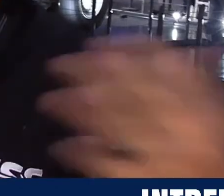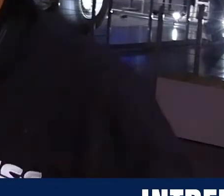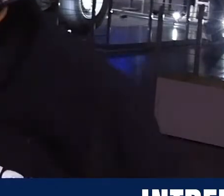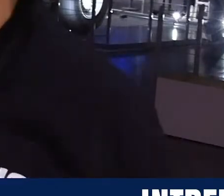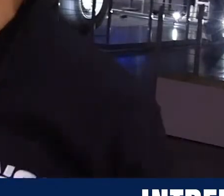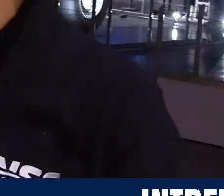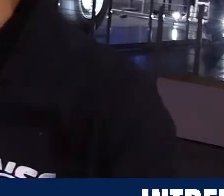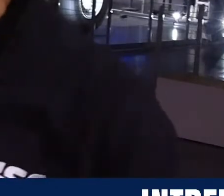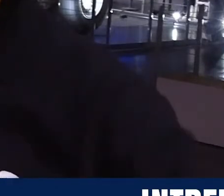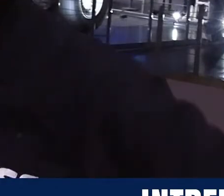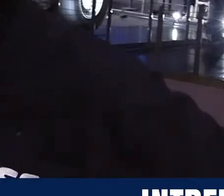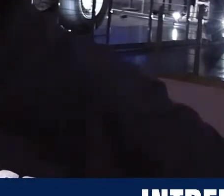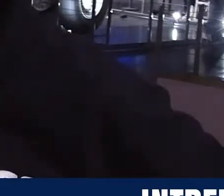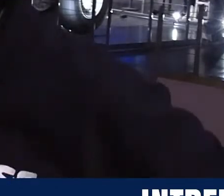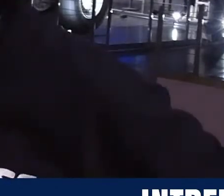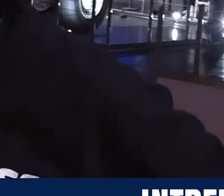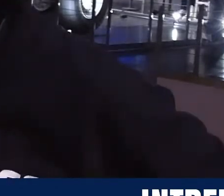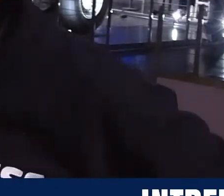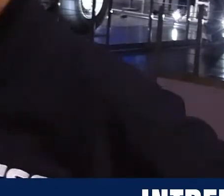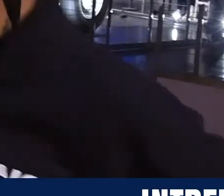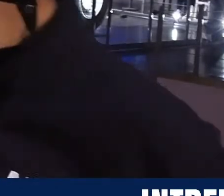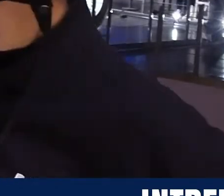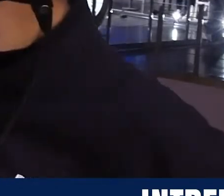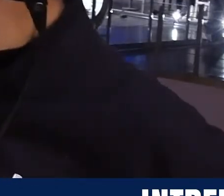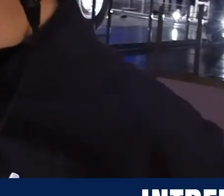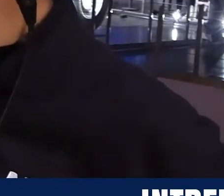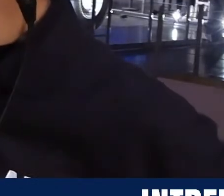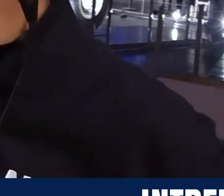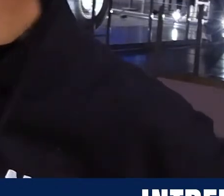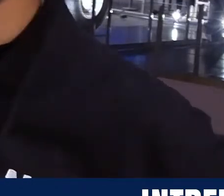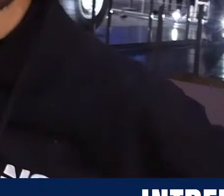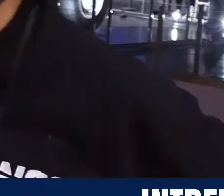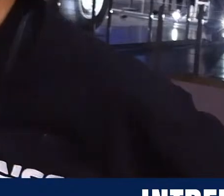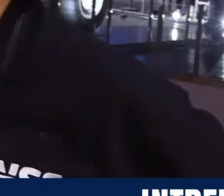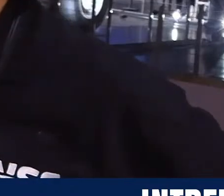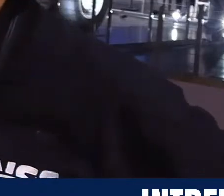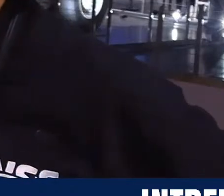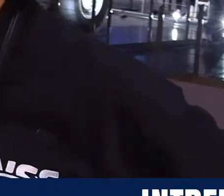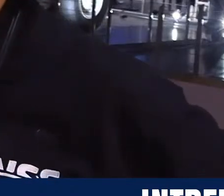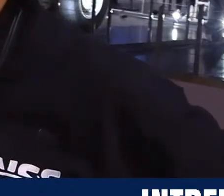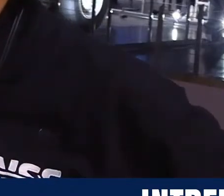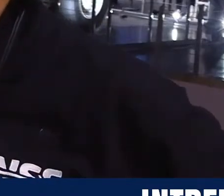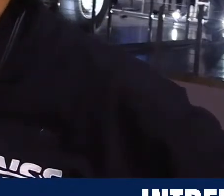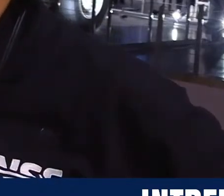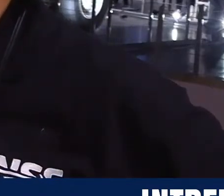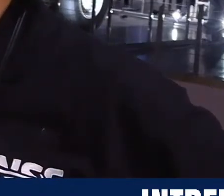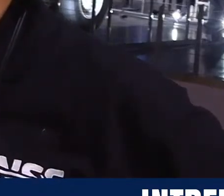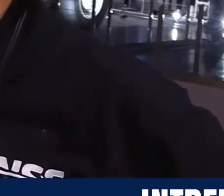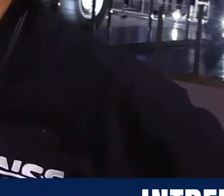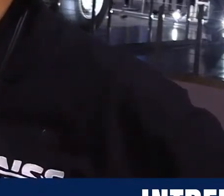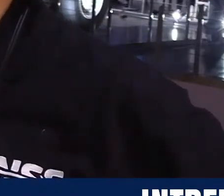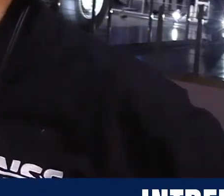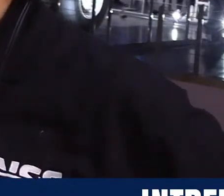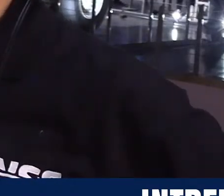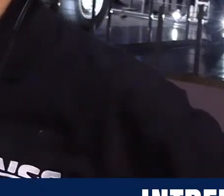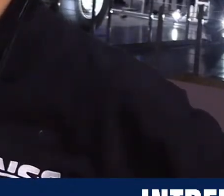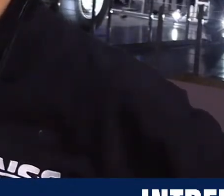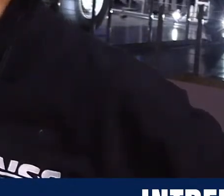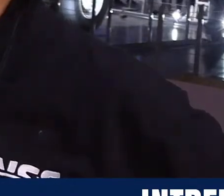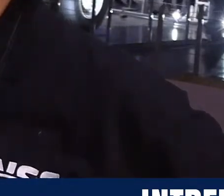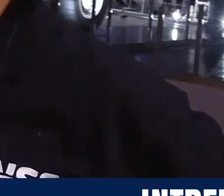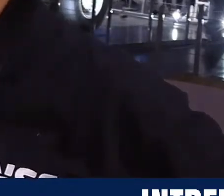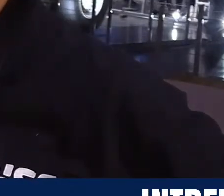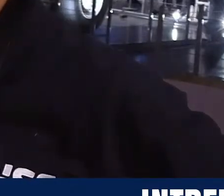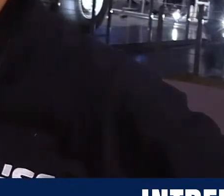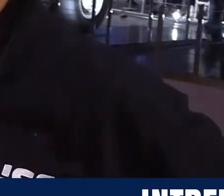It was is. Astronomy Live. It became is. Astro Live. Oh, yes, and I should mention, too, for those of you tuning in at home, next month, our topic for Astro Live is going to be